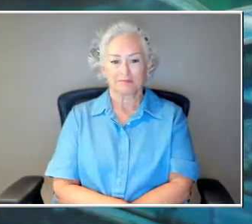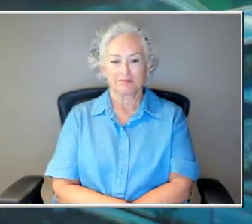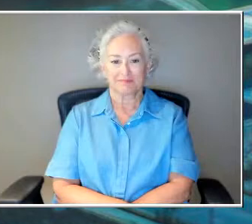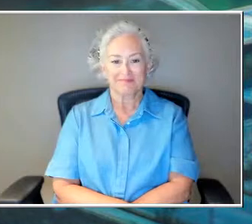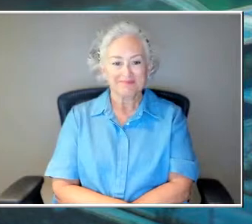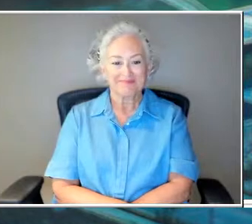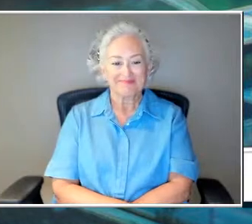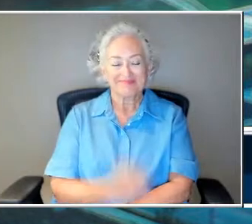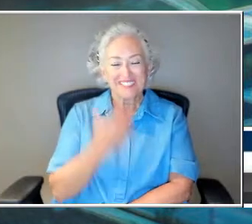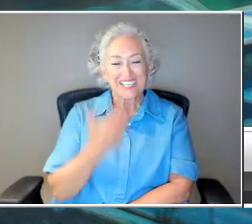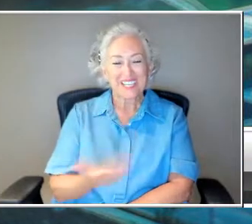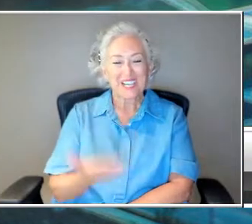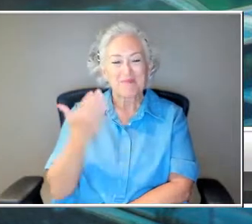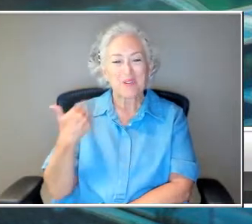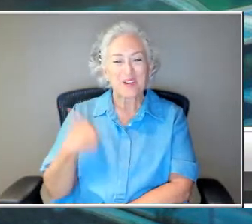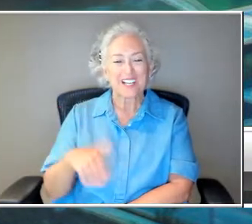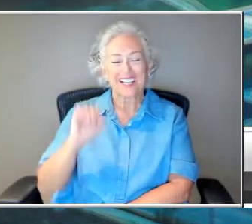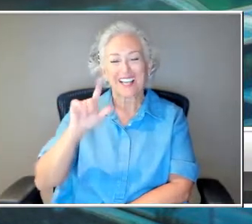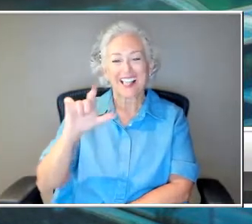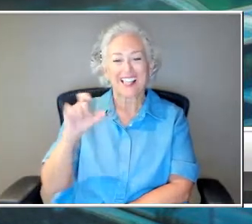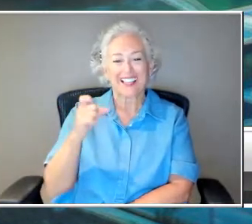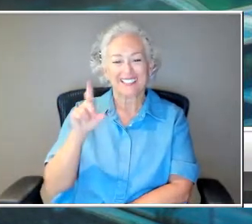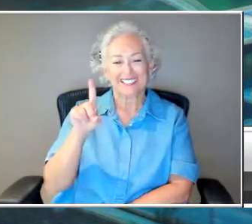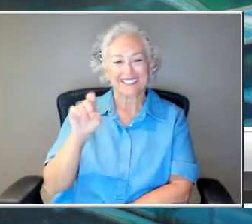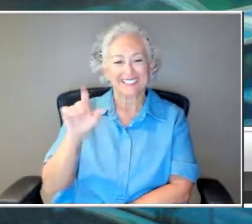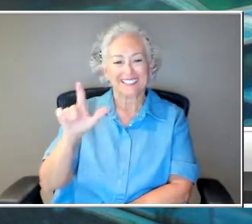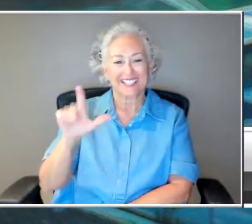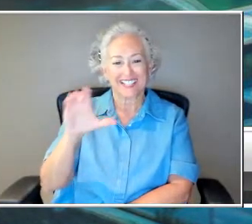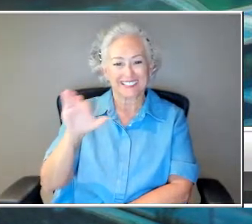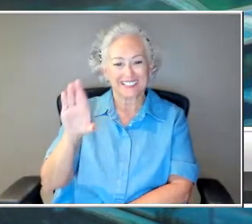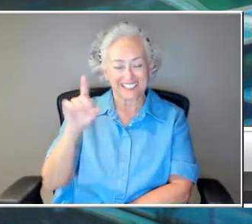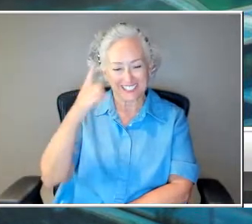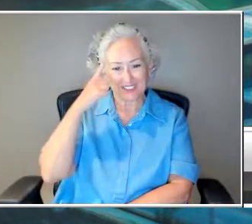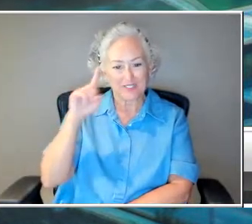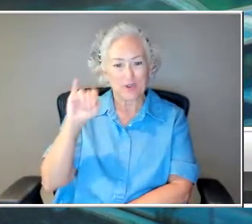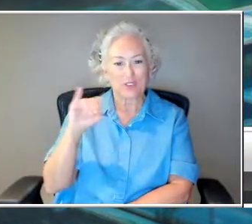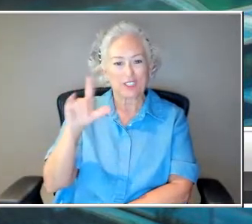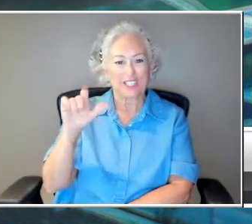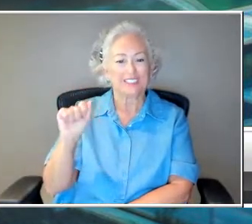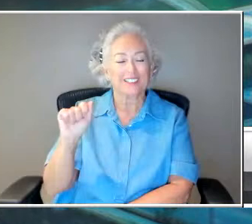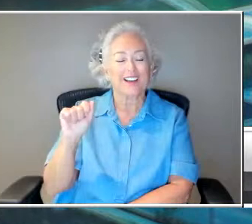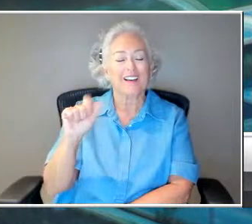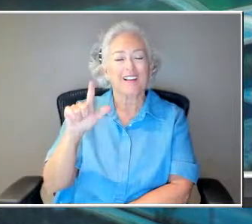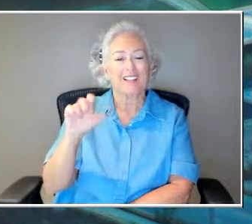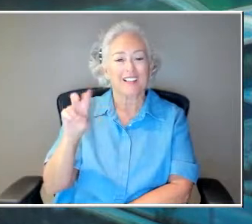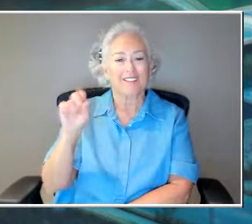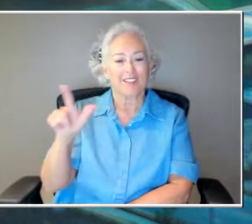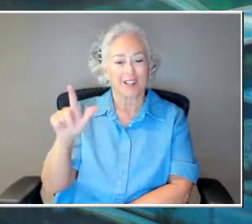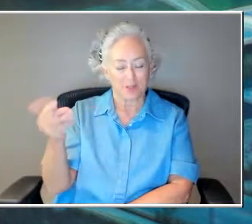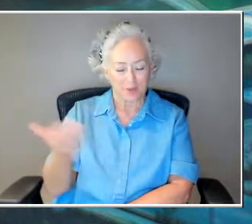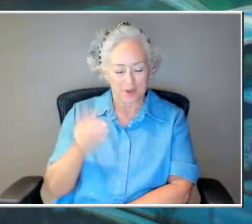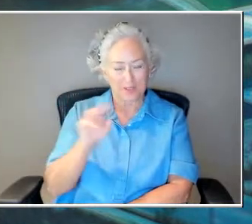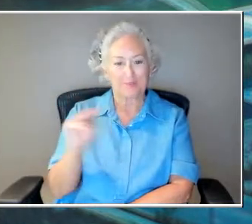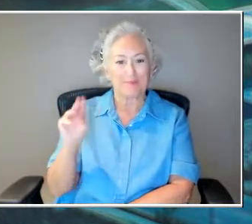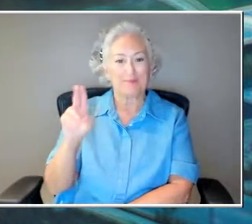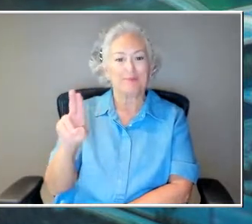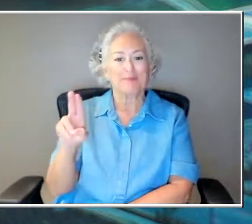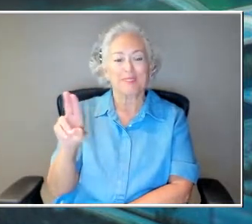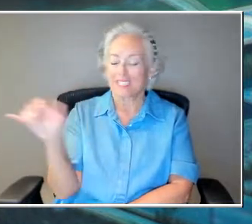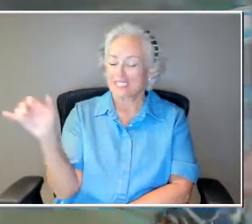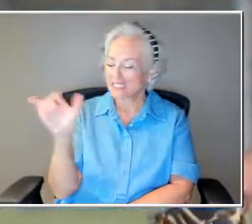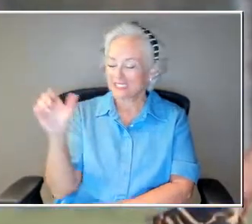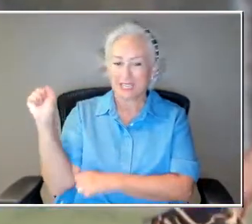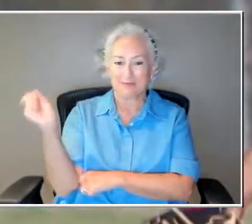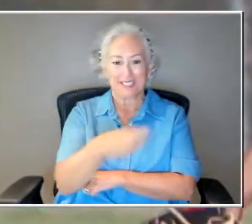Good morning, I'm Alexis Del Cid in for Jessica Lovell. Welcome to the Morning Medical Update. Just like a tennis player can get tennis